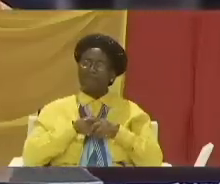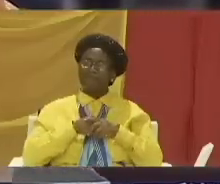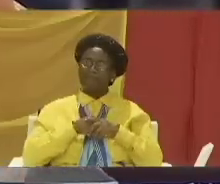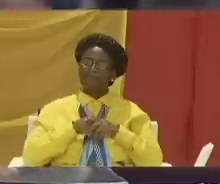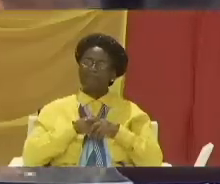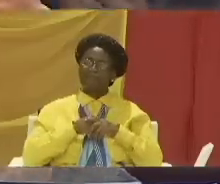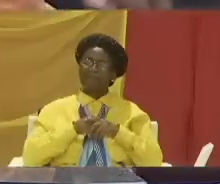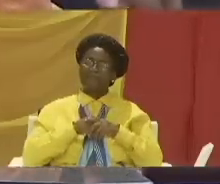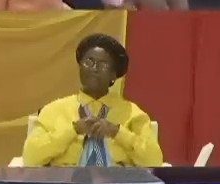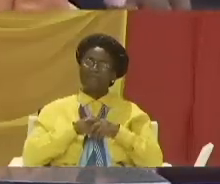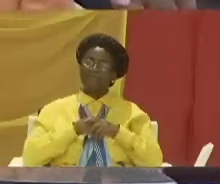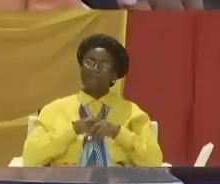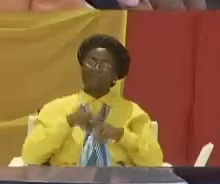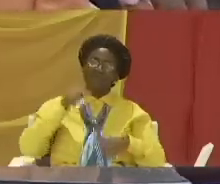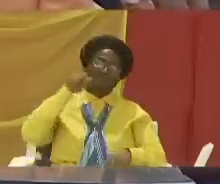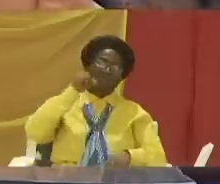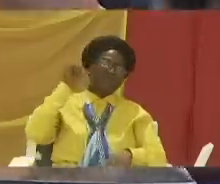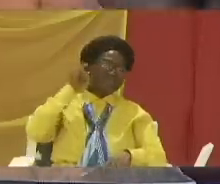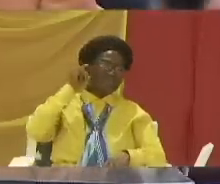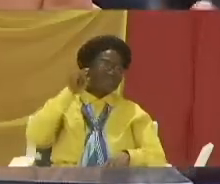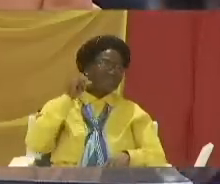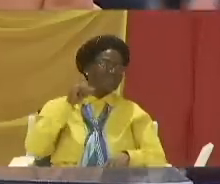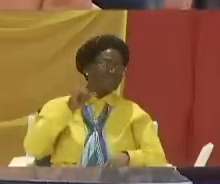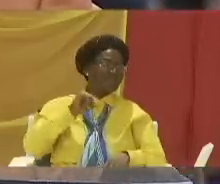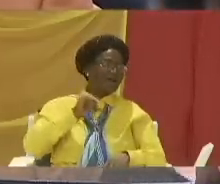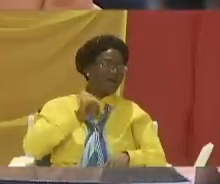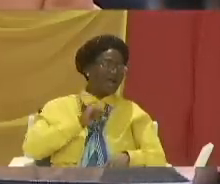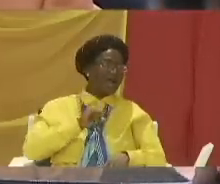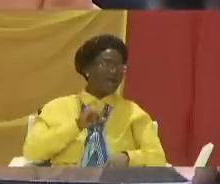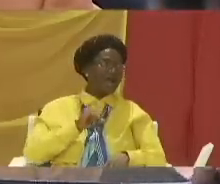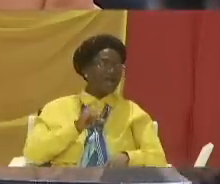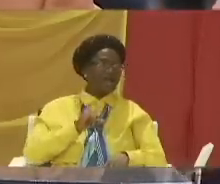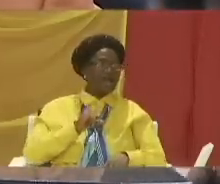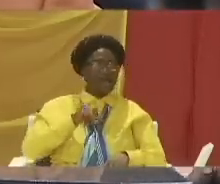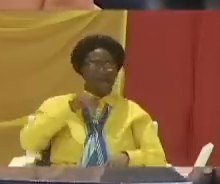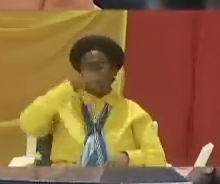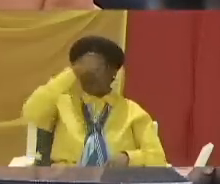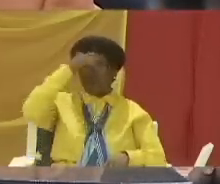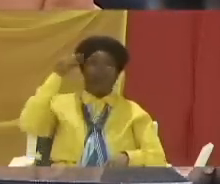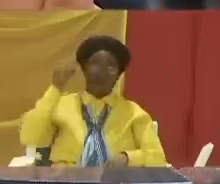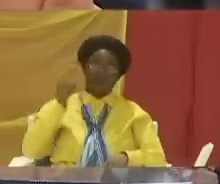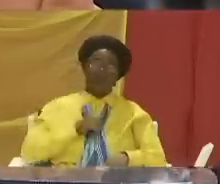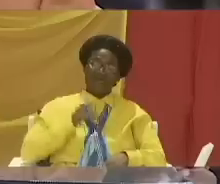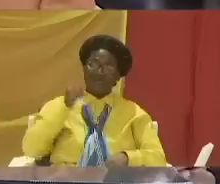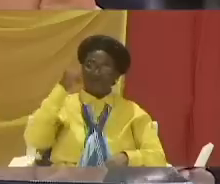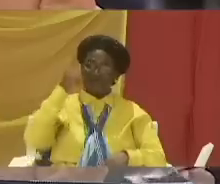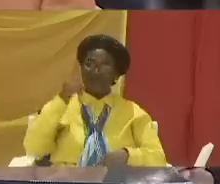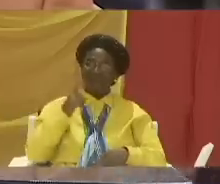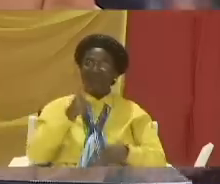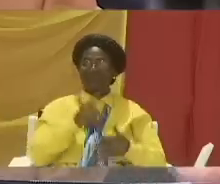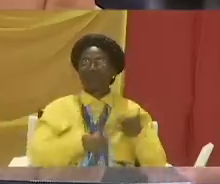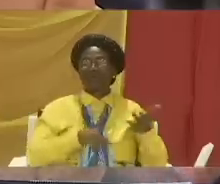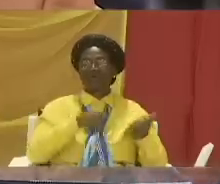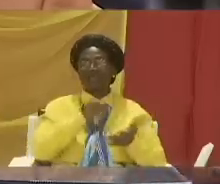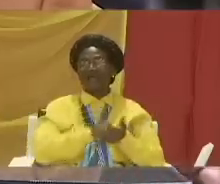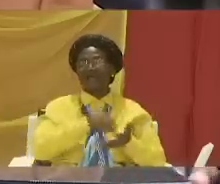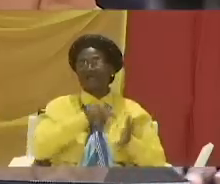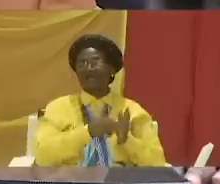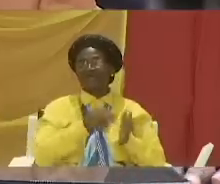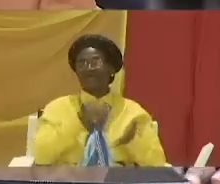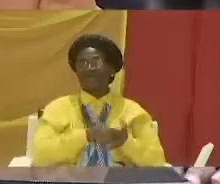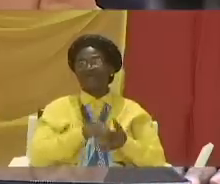You know, yesterday I was, because I understand what that means, I understand. Many of you may not.